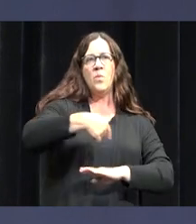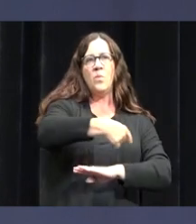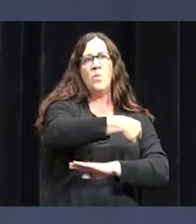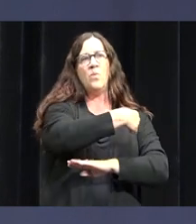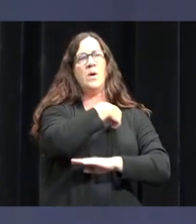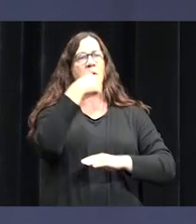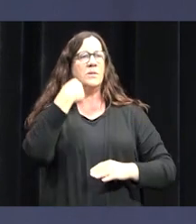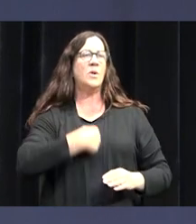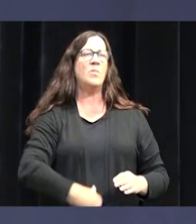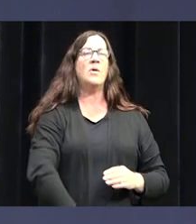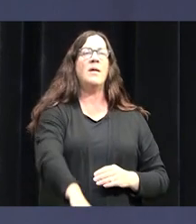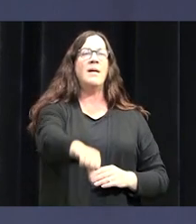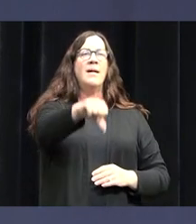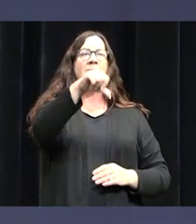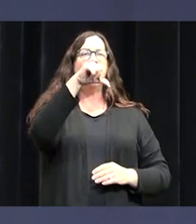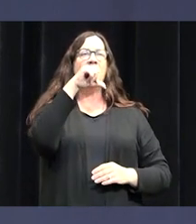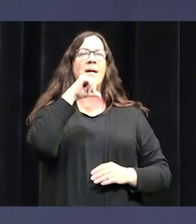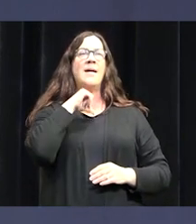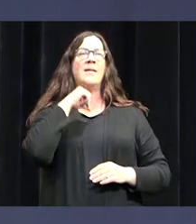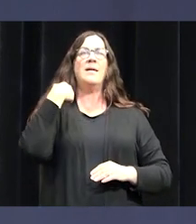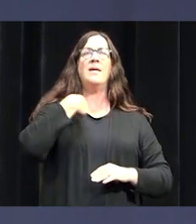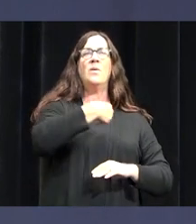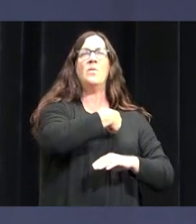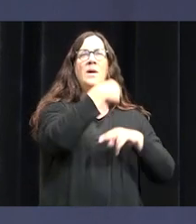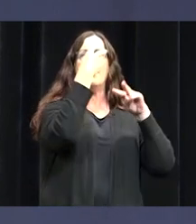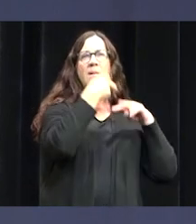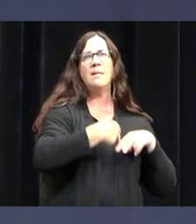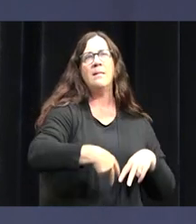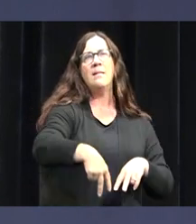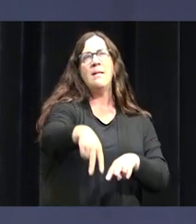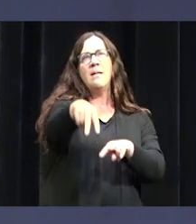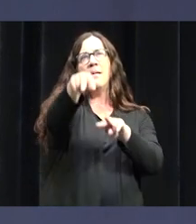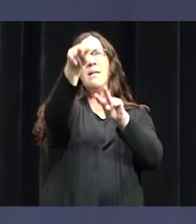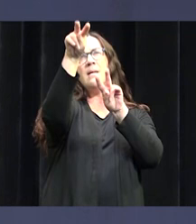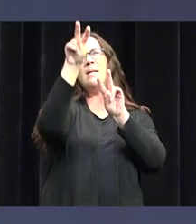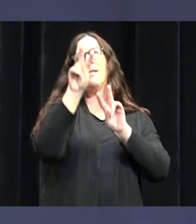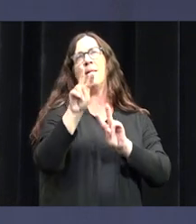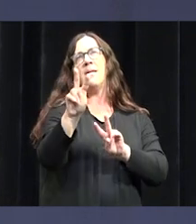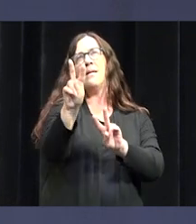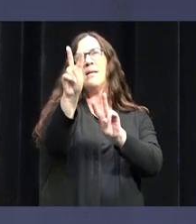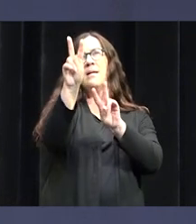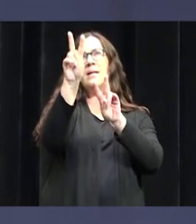light what so proudly we